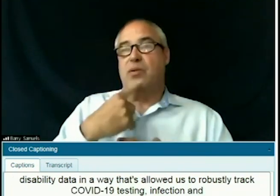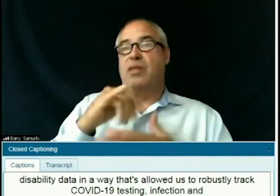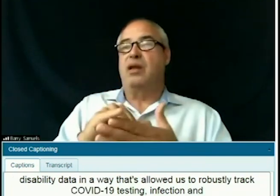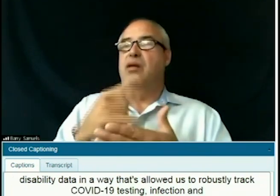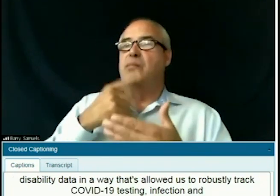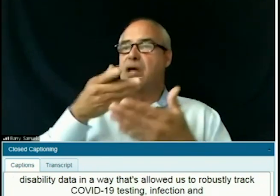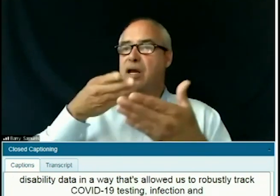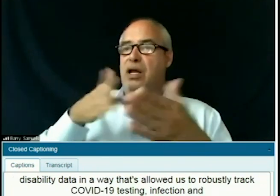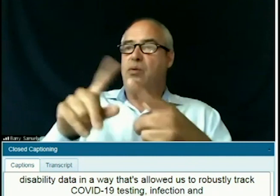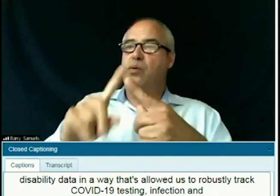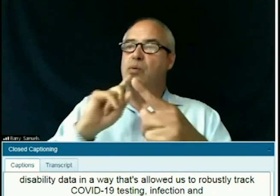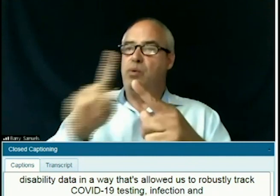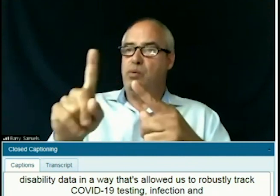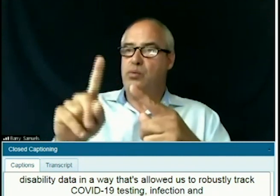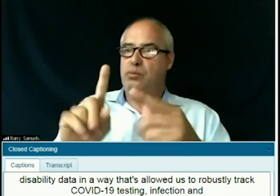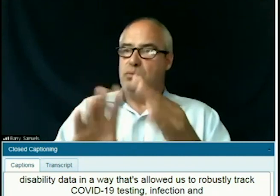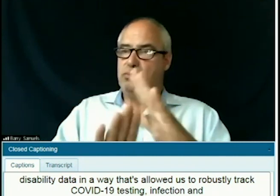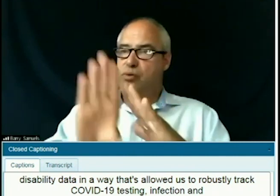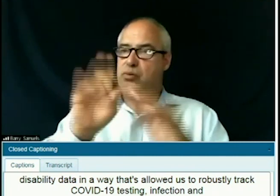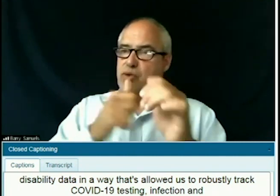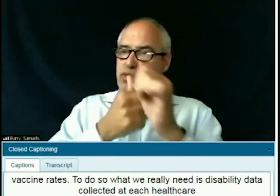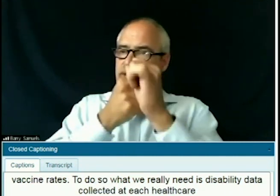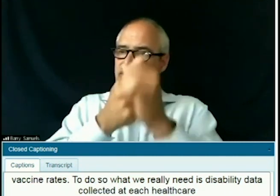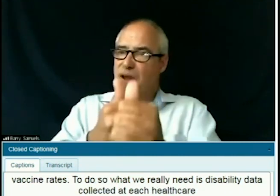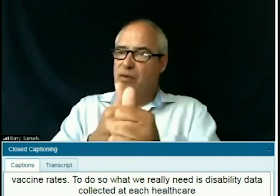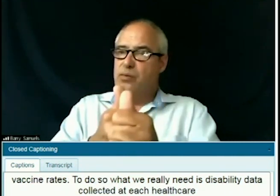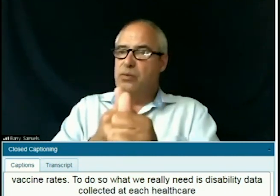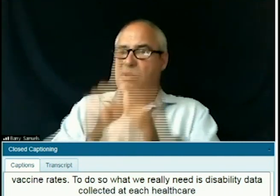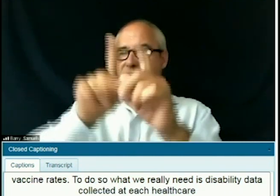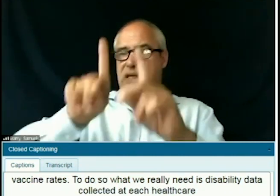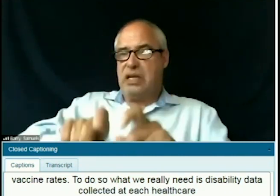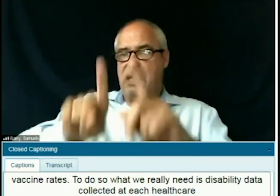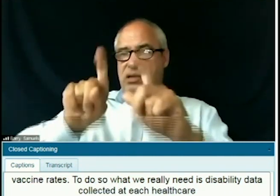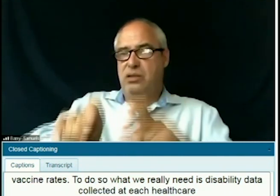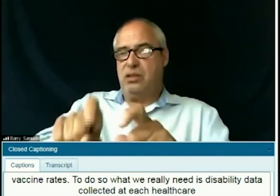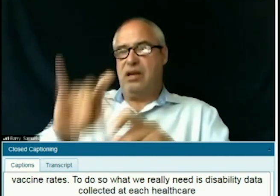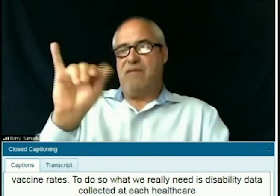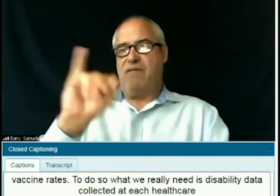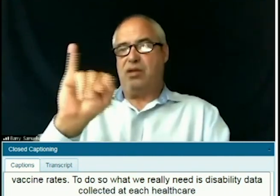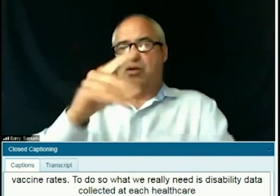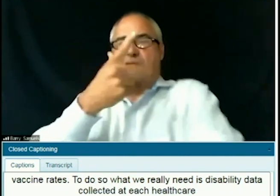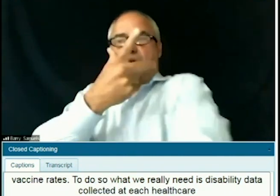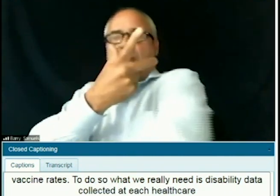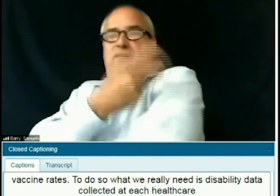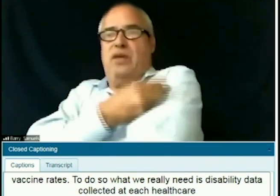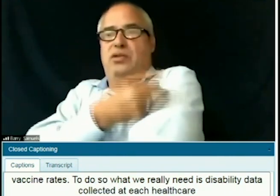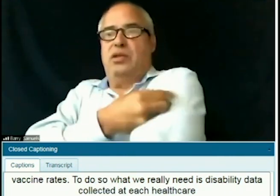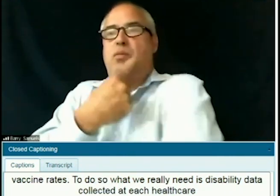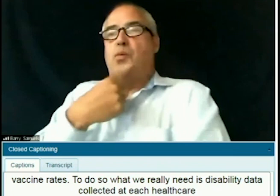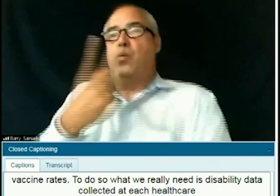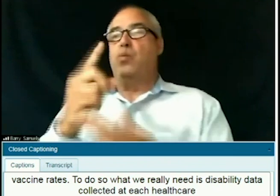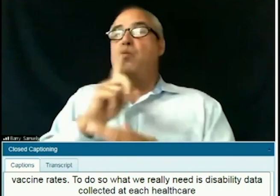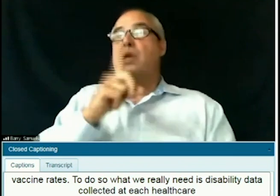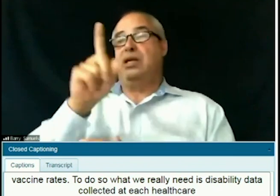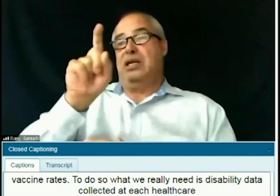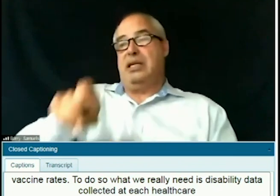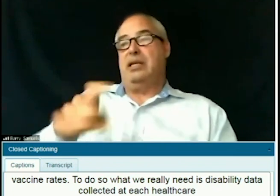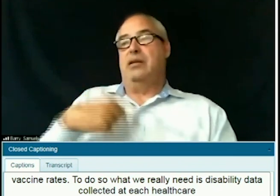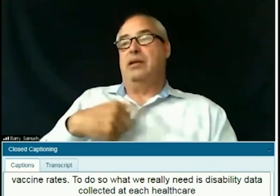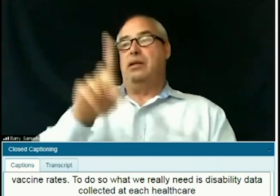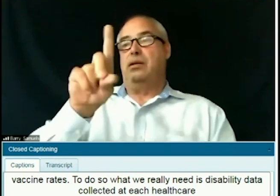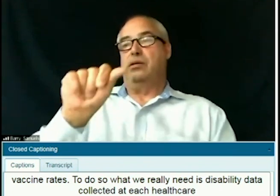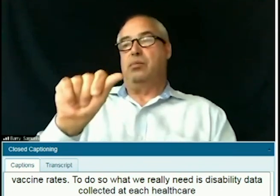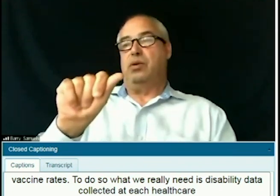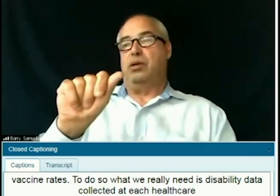us to robustly track COVID-19 testing, infection, and vaccine rates. To do so, what we really need is disability